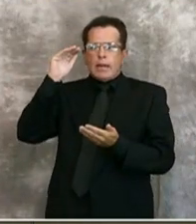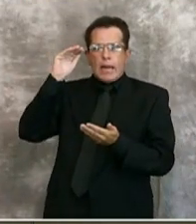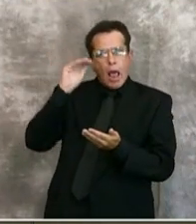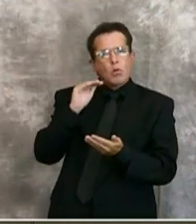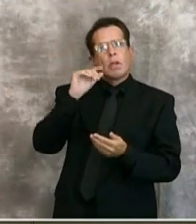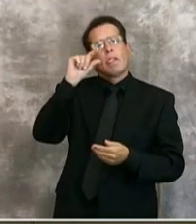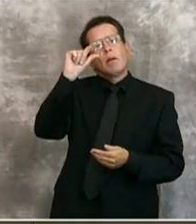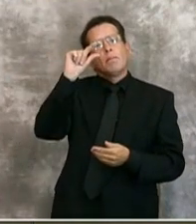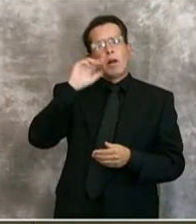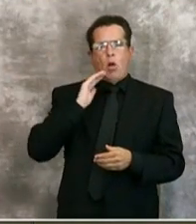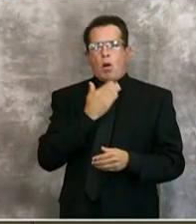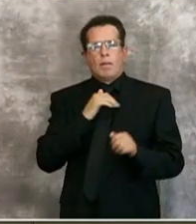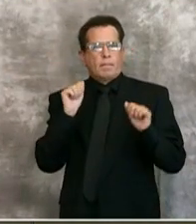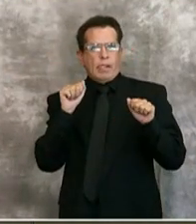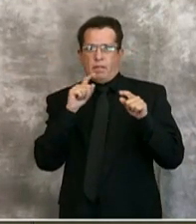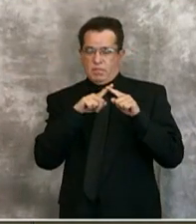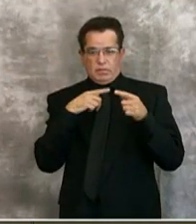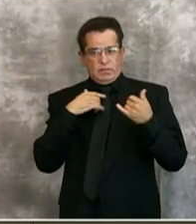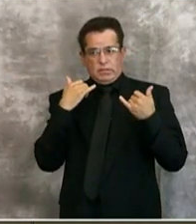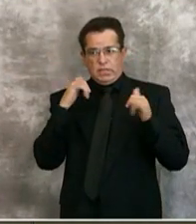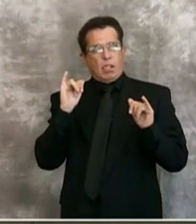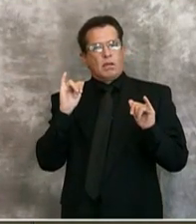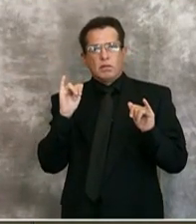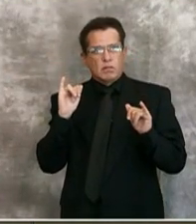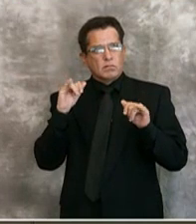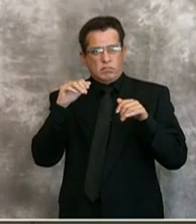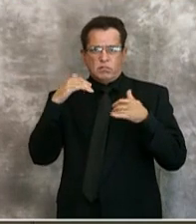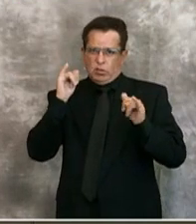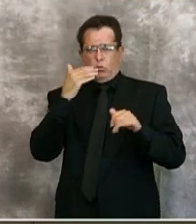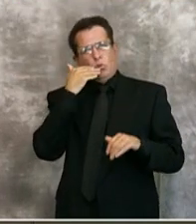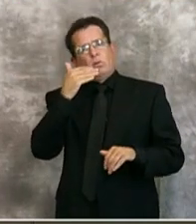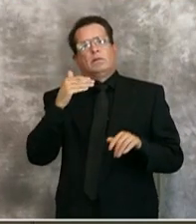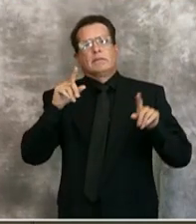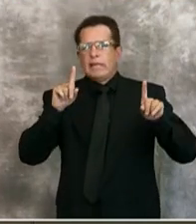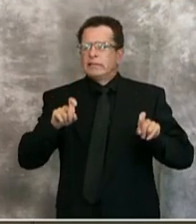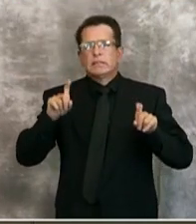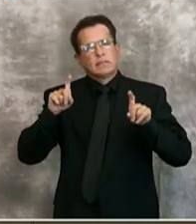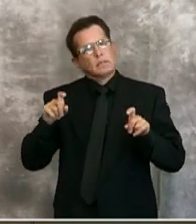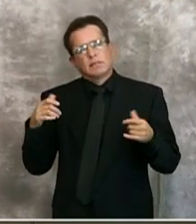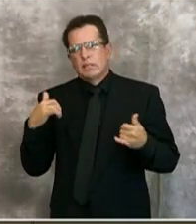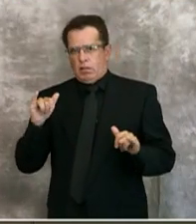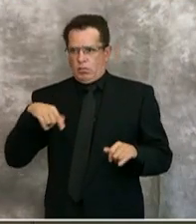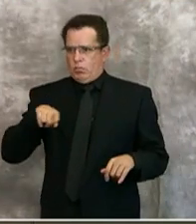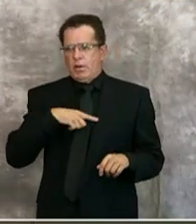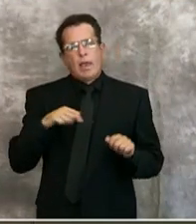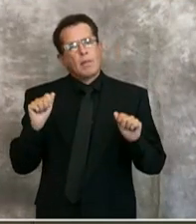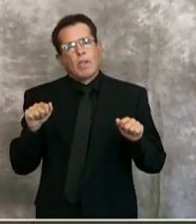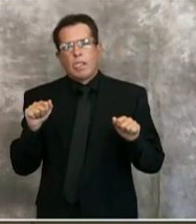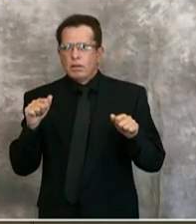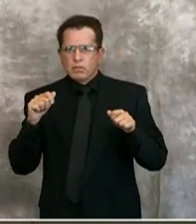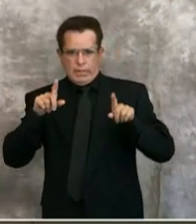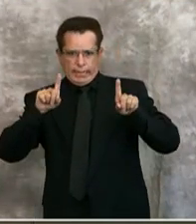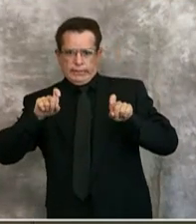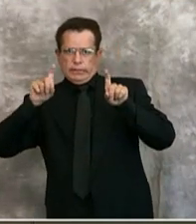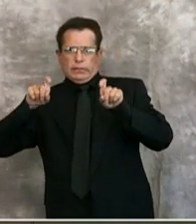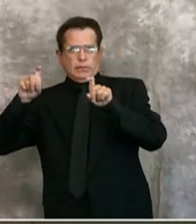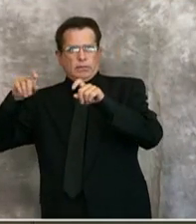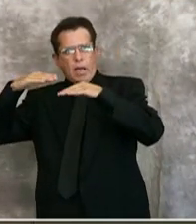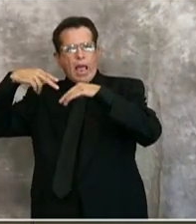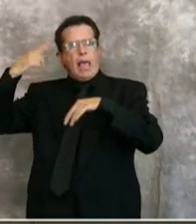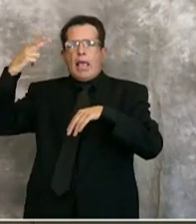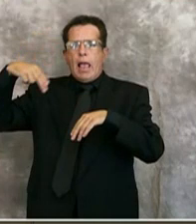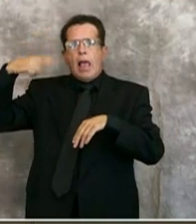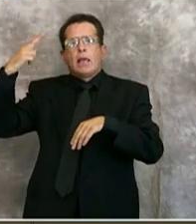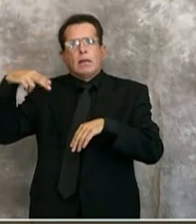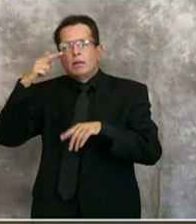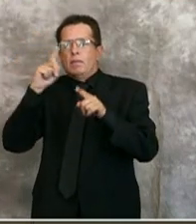not an exorbitant amount. We still are able to test, but we are having